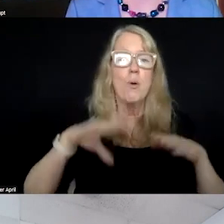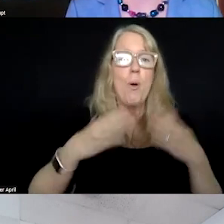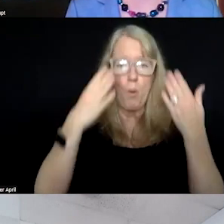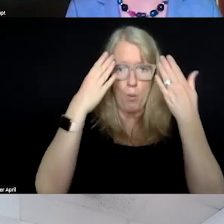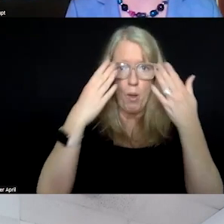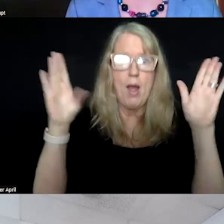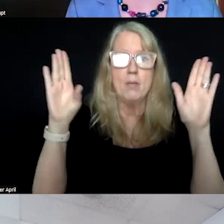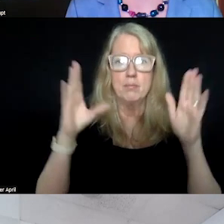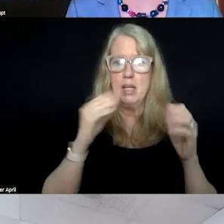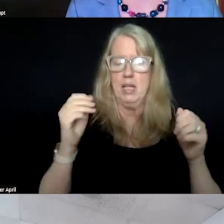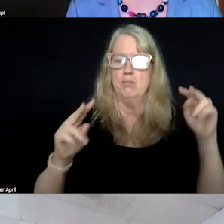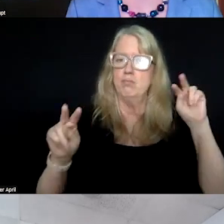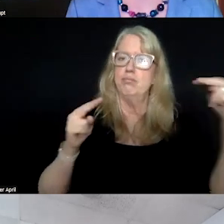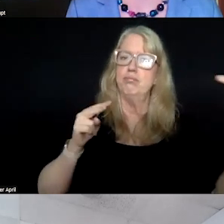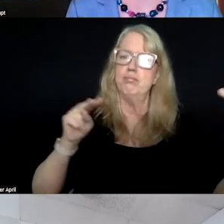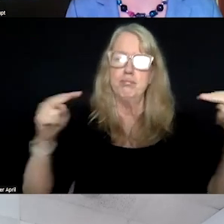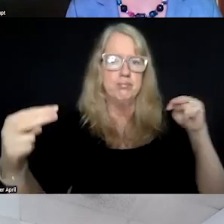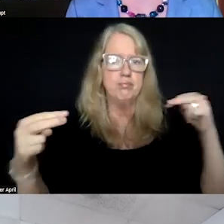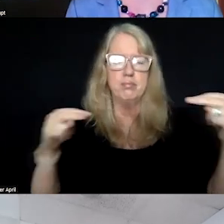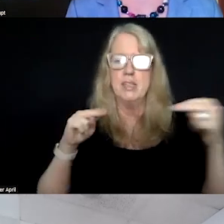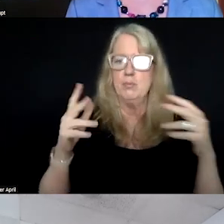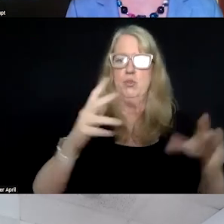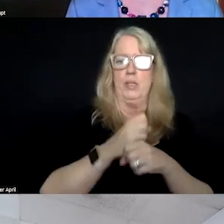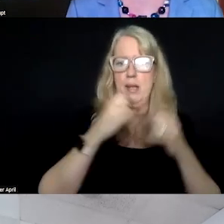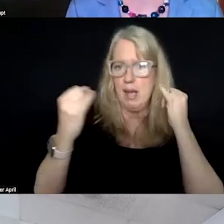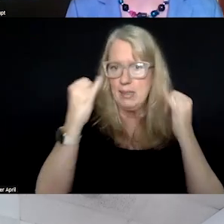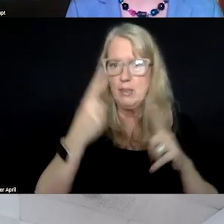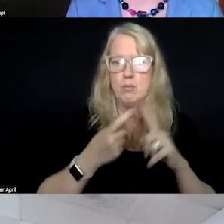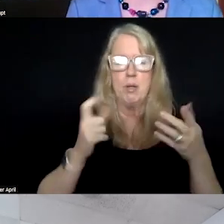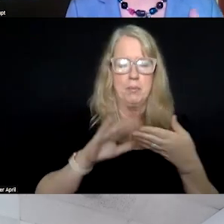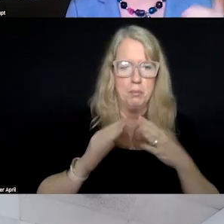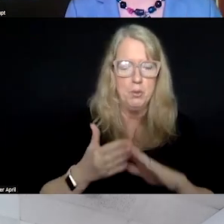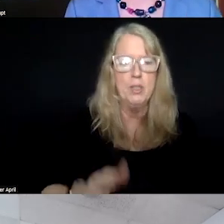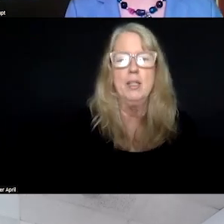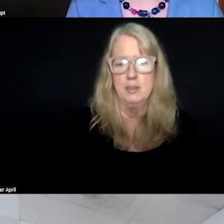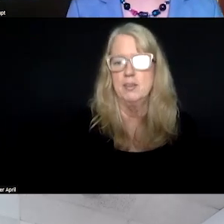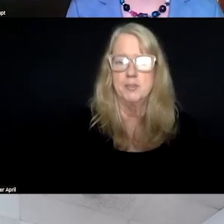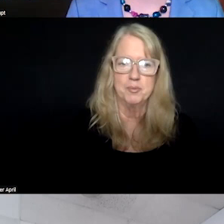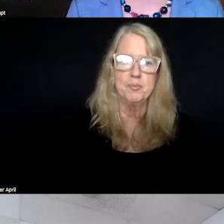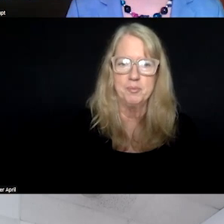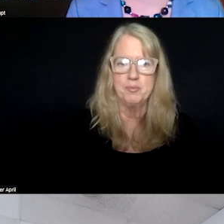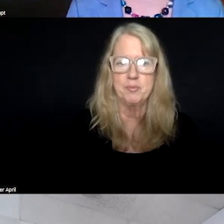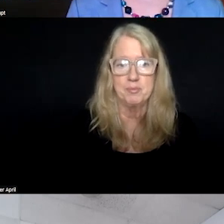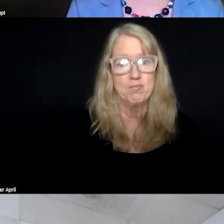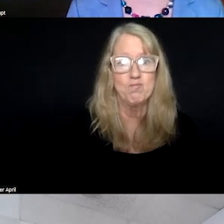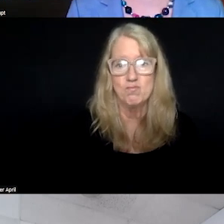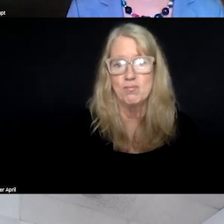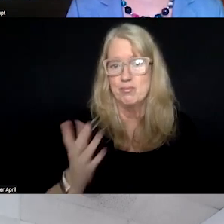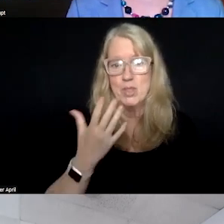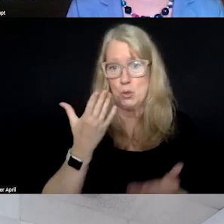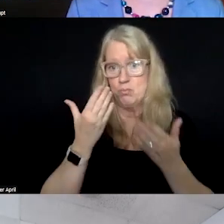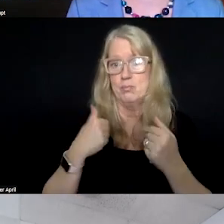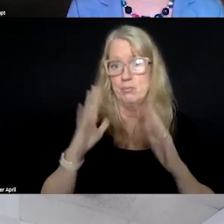minds and looking at things from different perspectives and getting ideas from communities. So let's go to them